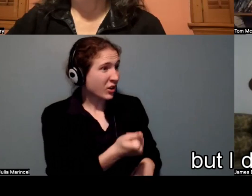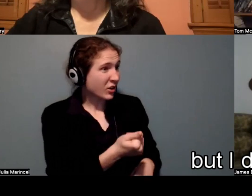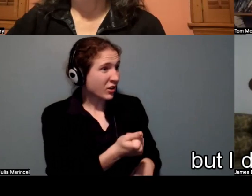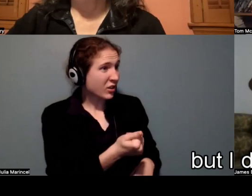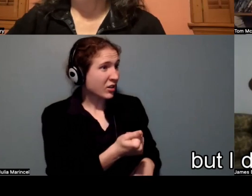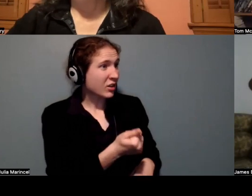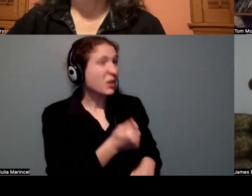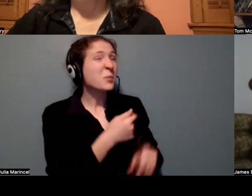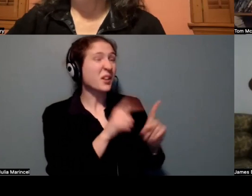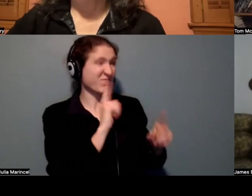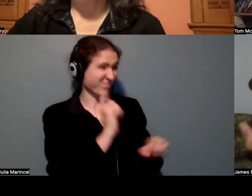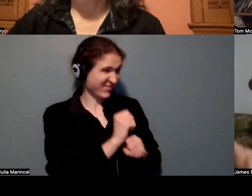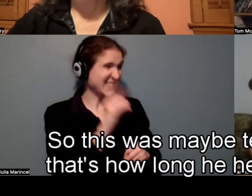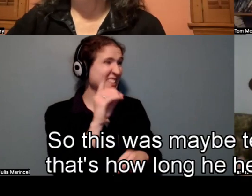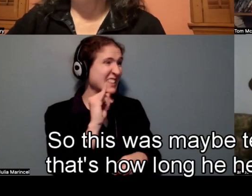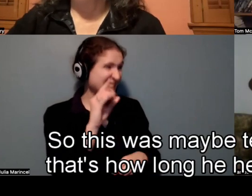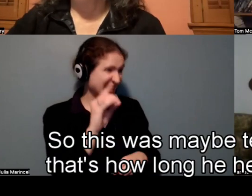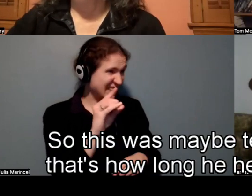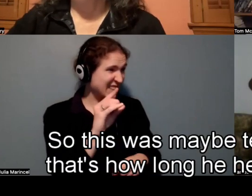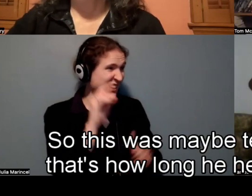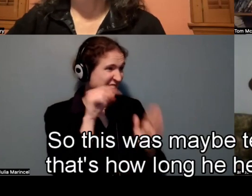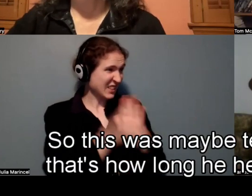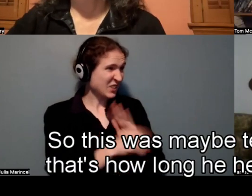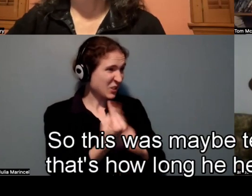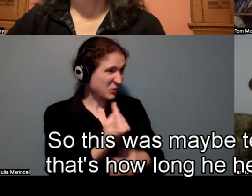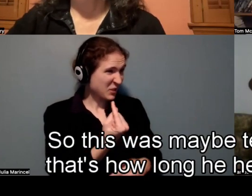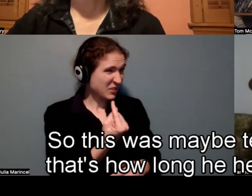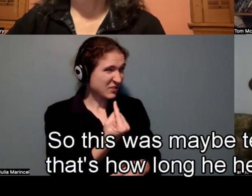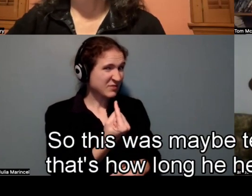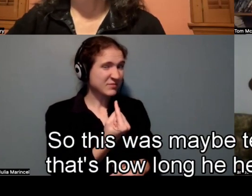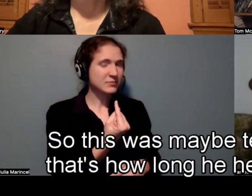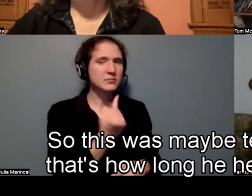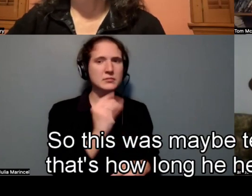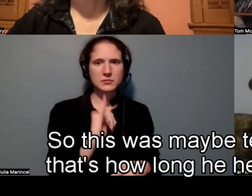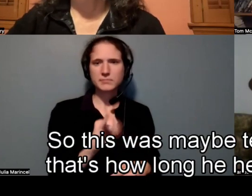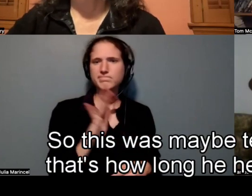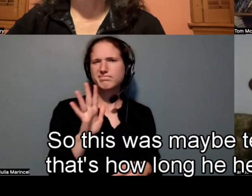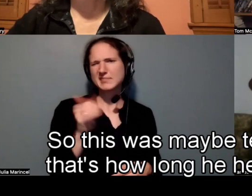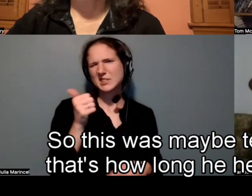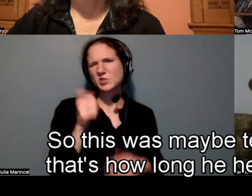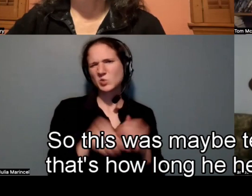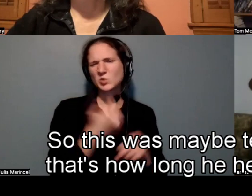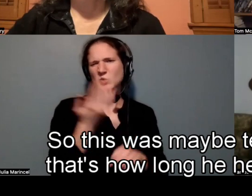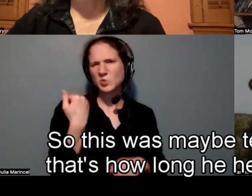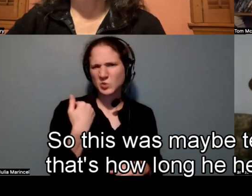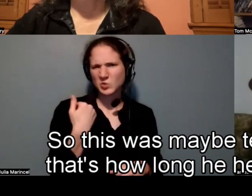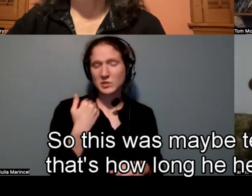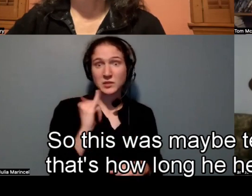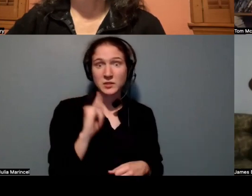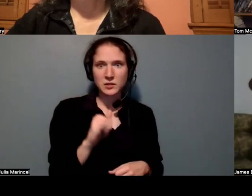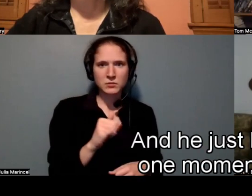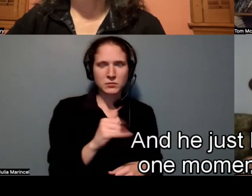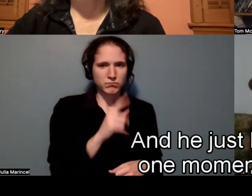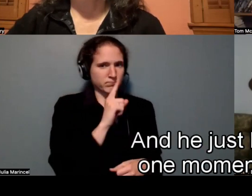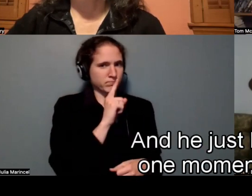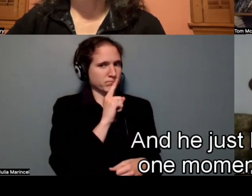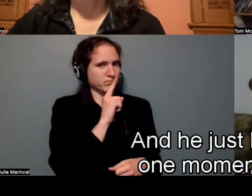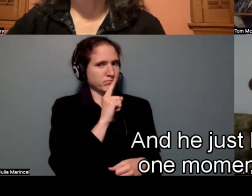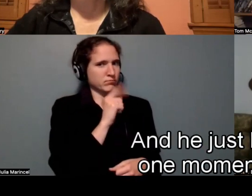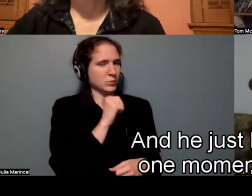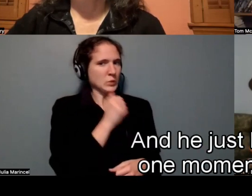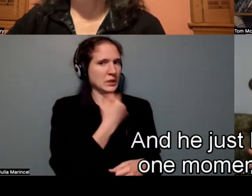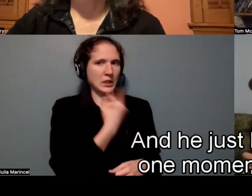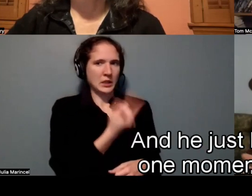did." So this was maybe 10 years ago. So that's how long he held that secret in. And he just had